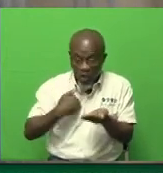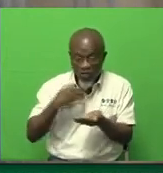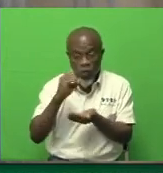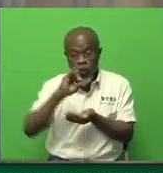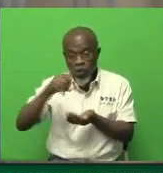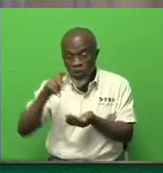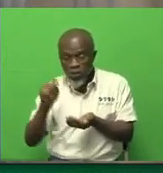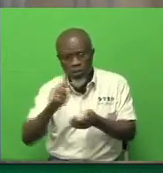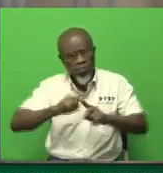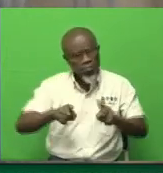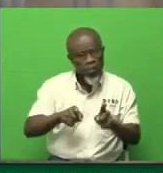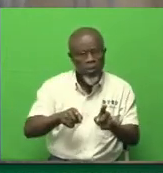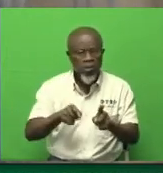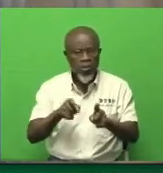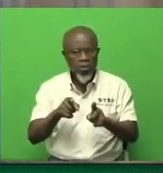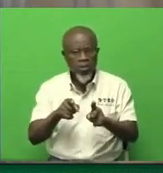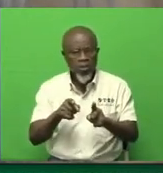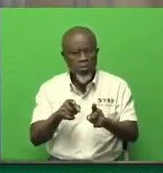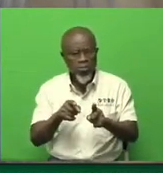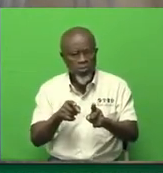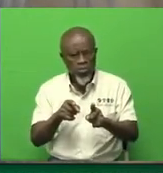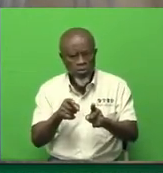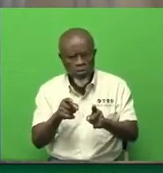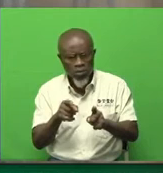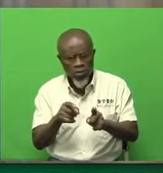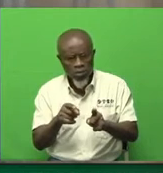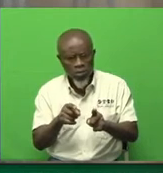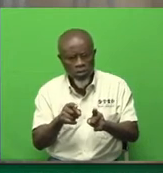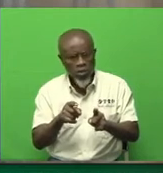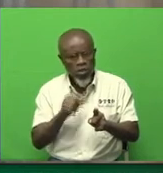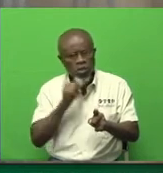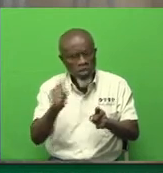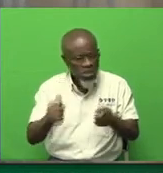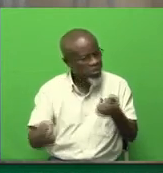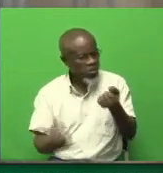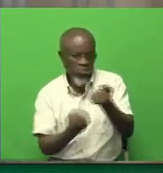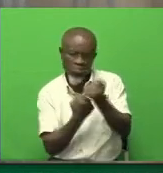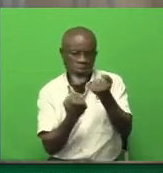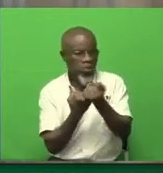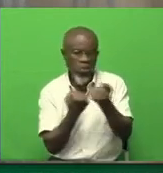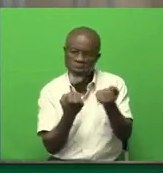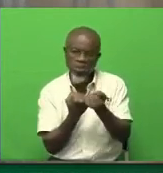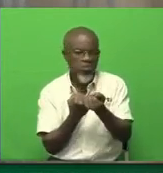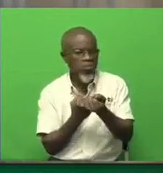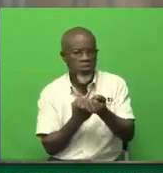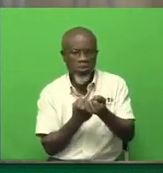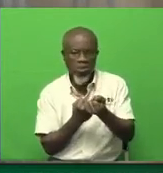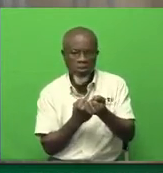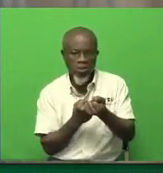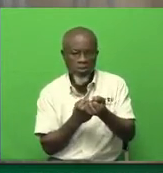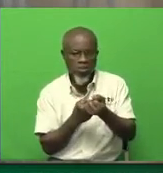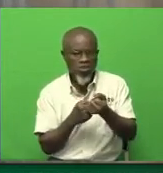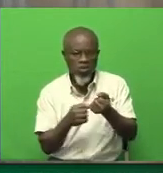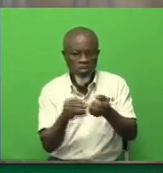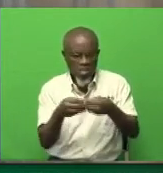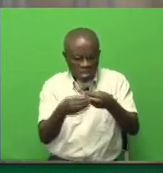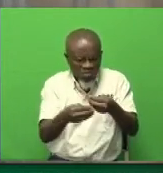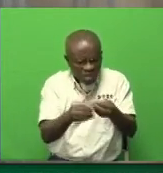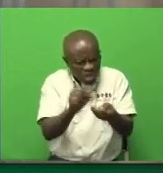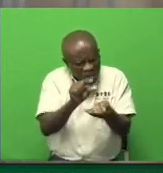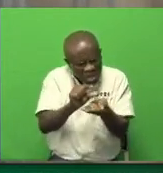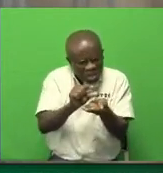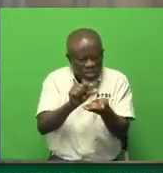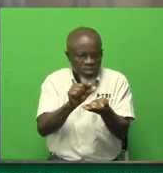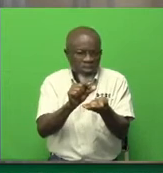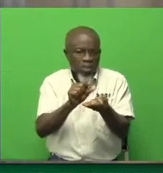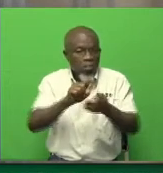a wider pool of persons you have not been supporting that program you have been underfunding that program I know you